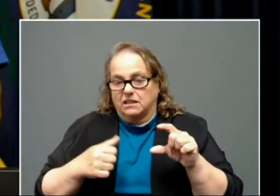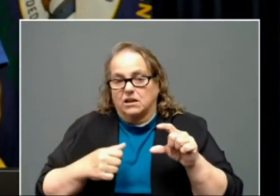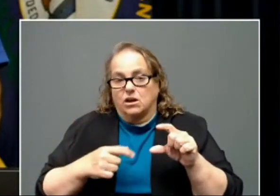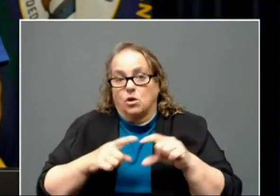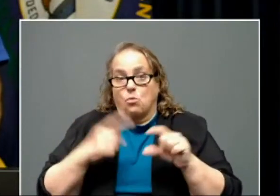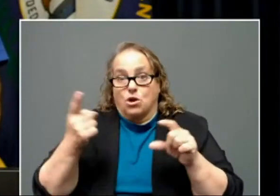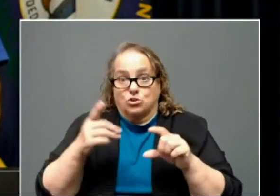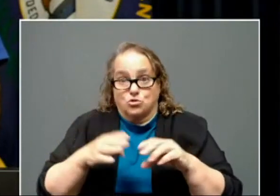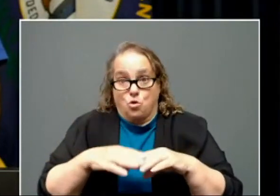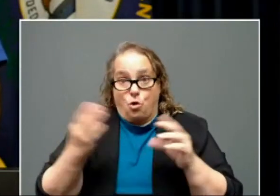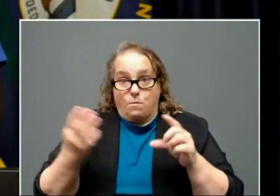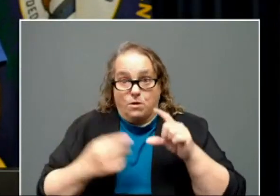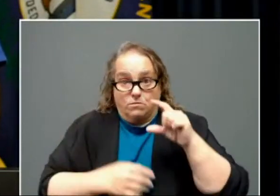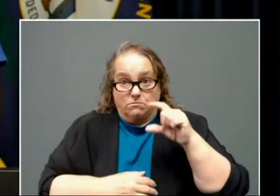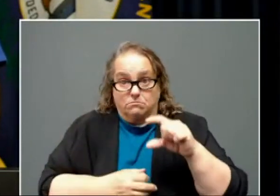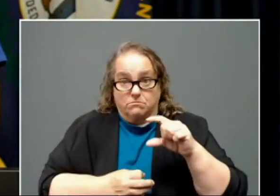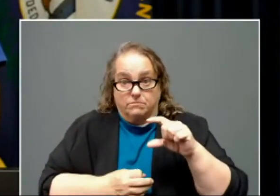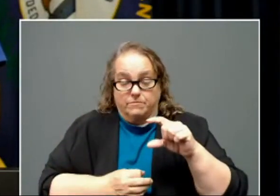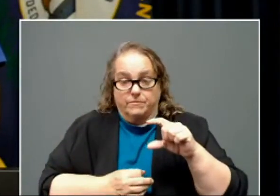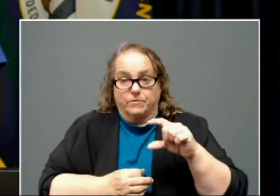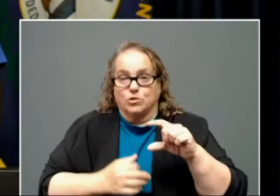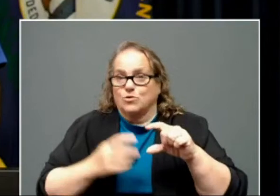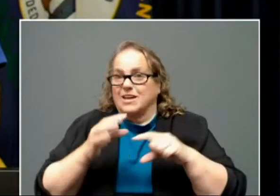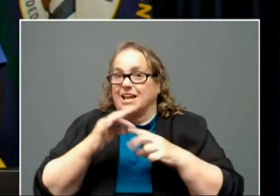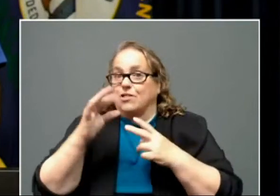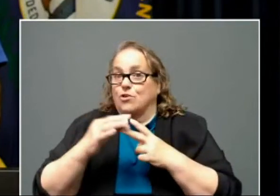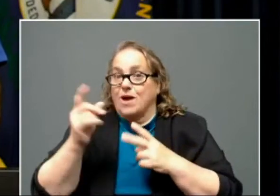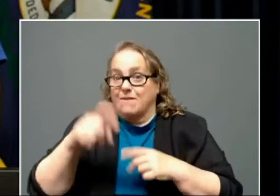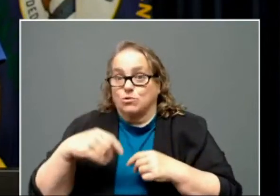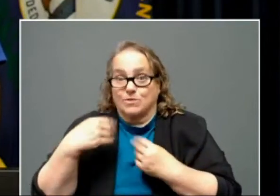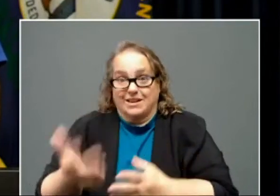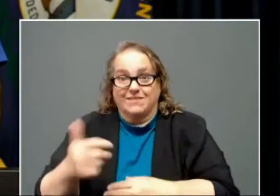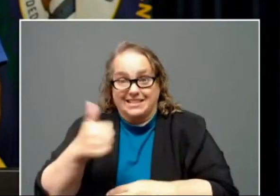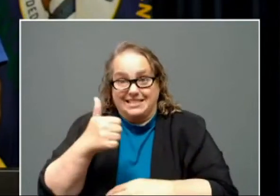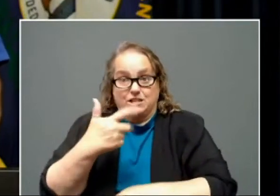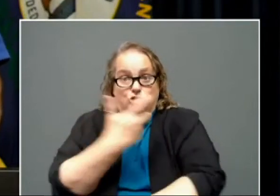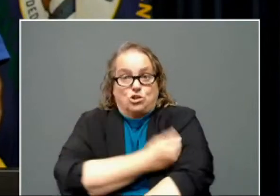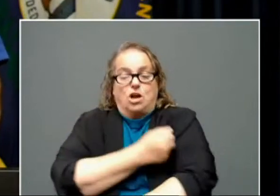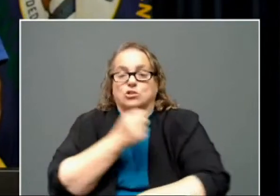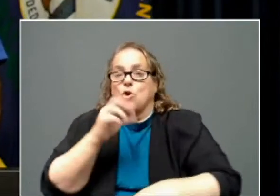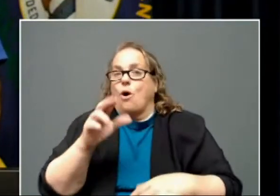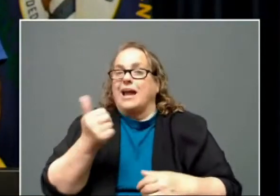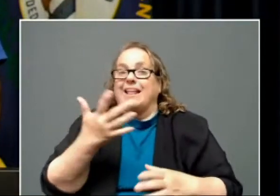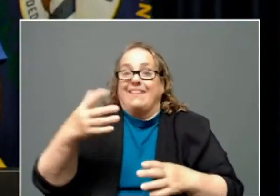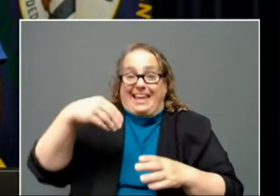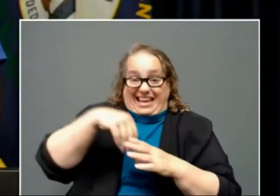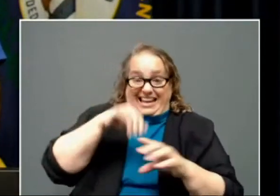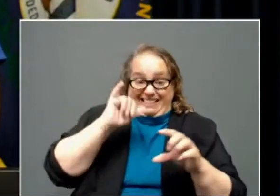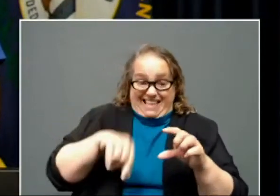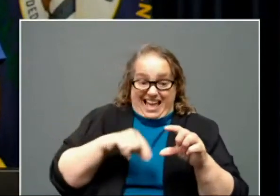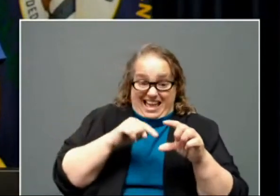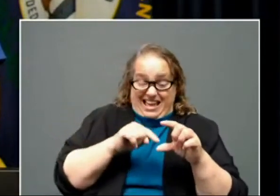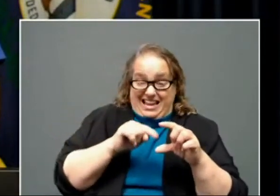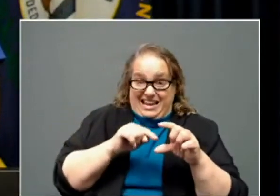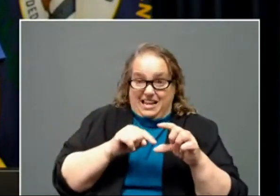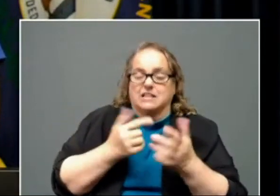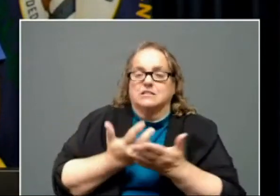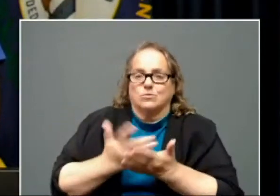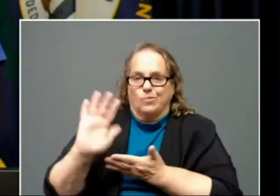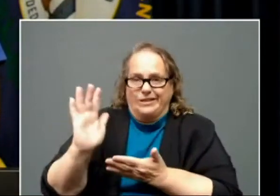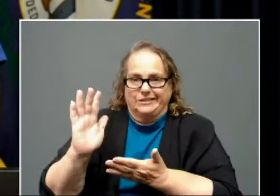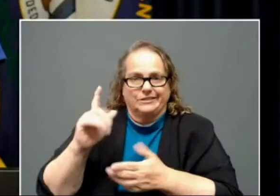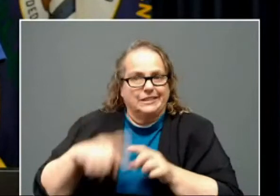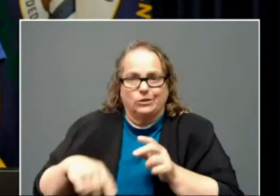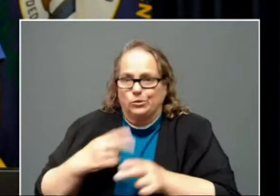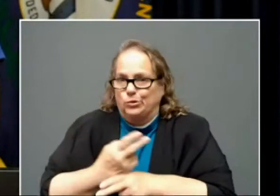a vial, you either have to give 10 out or anything in that vial you ultimately can't use. It's one of the